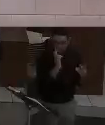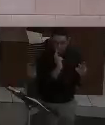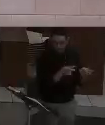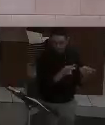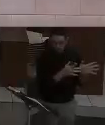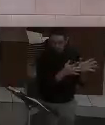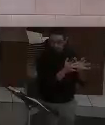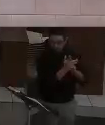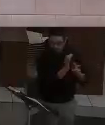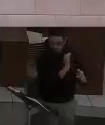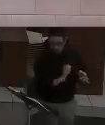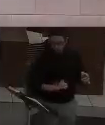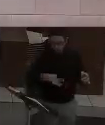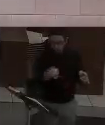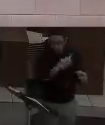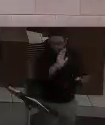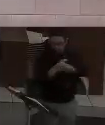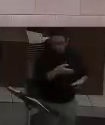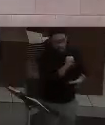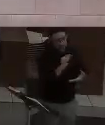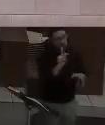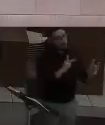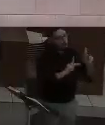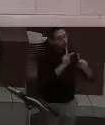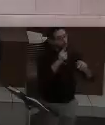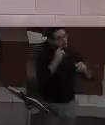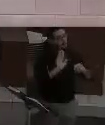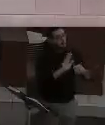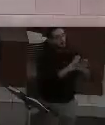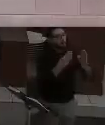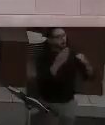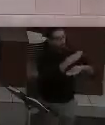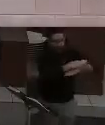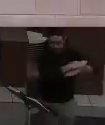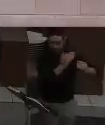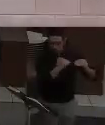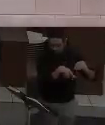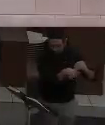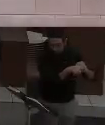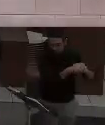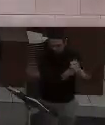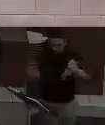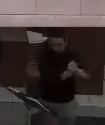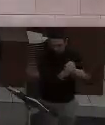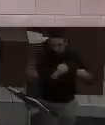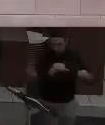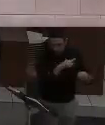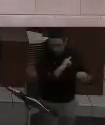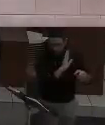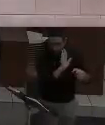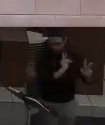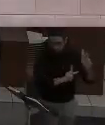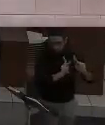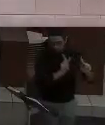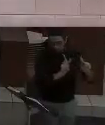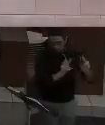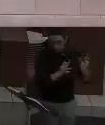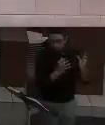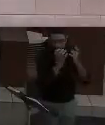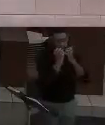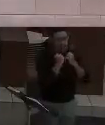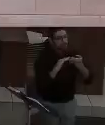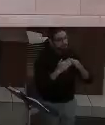you invite all people to your open table. You make us your people, a beloved community.